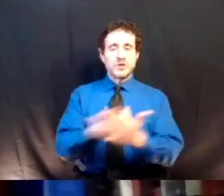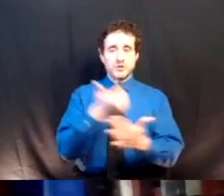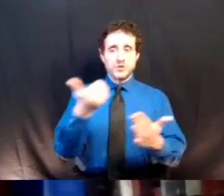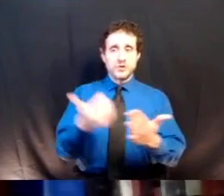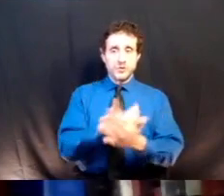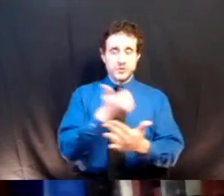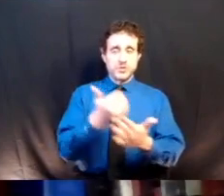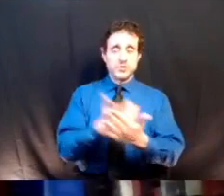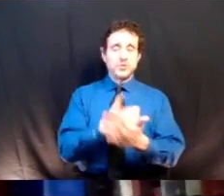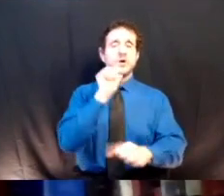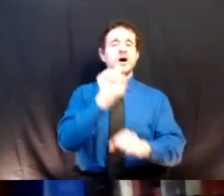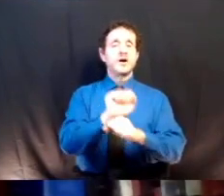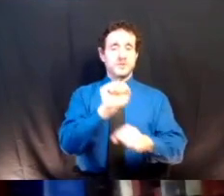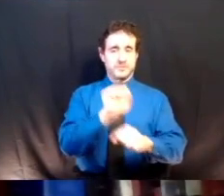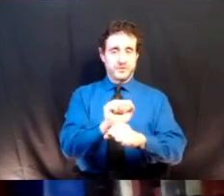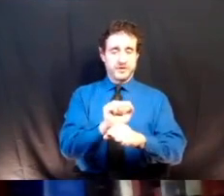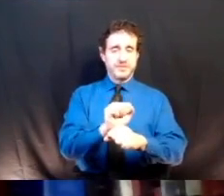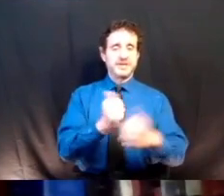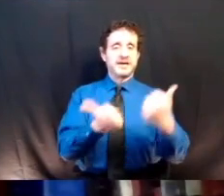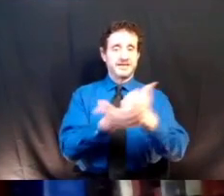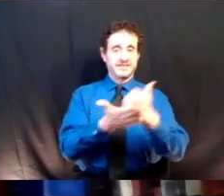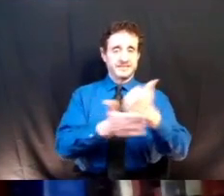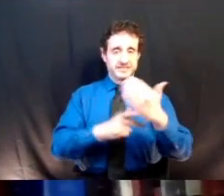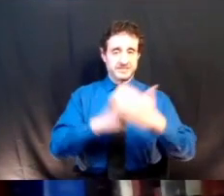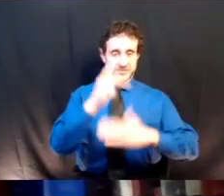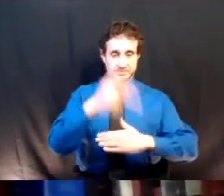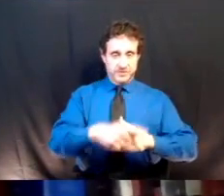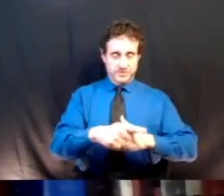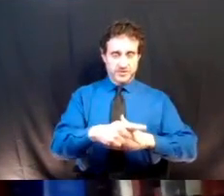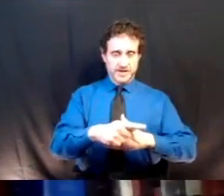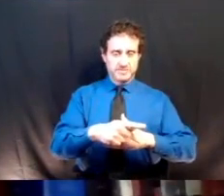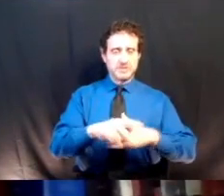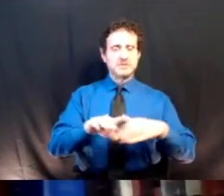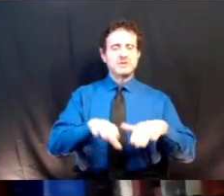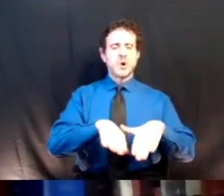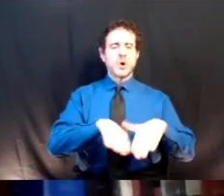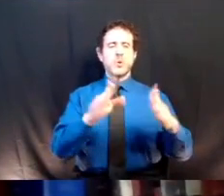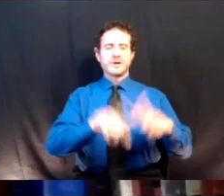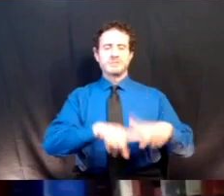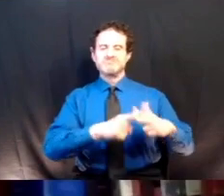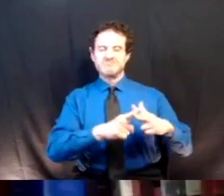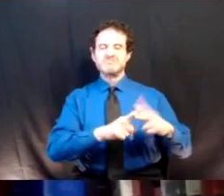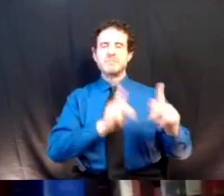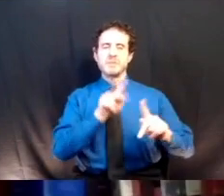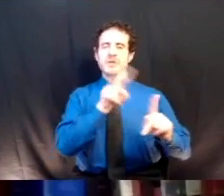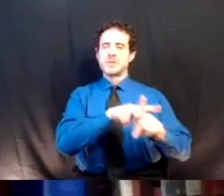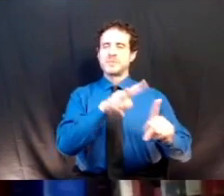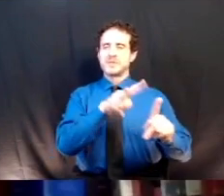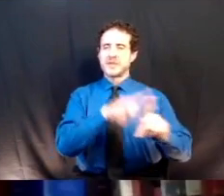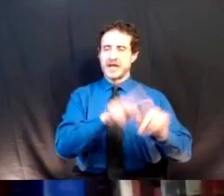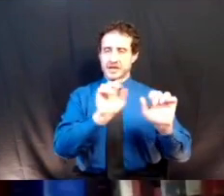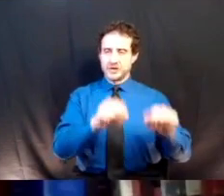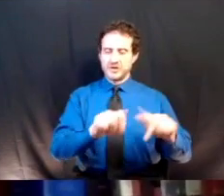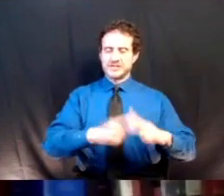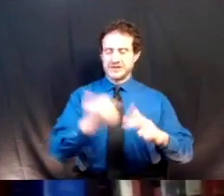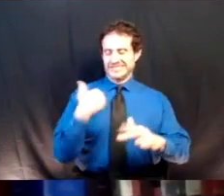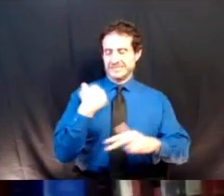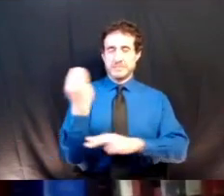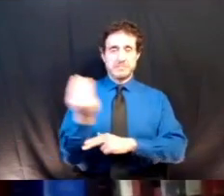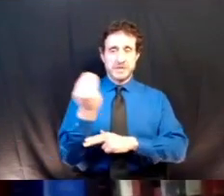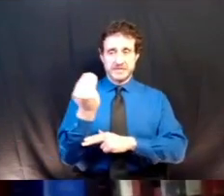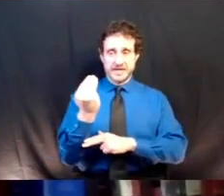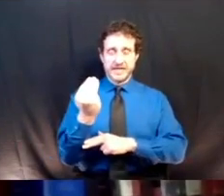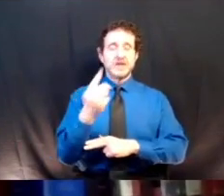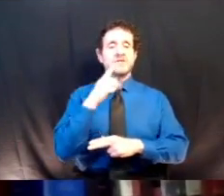unemployment assistance program that opened on Monday, allowing IDES to process claims for 1099